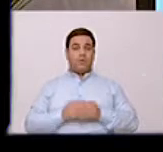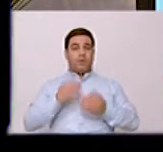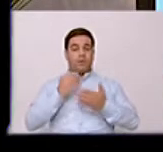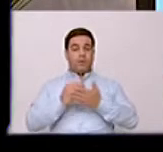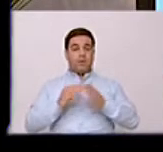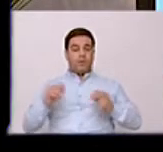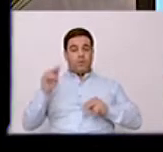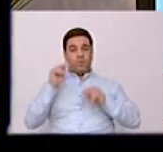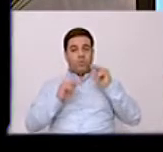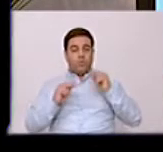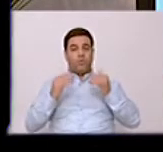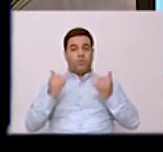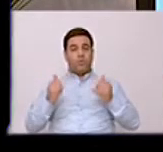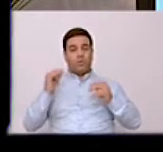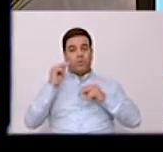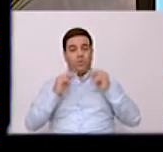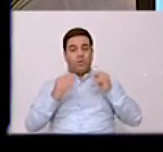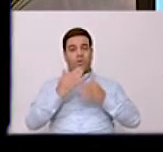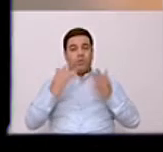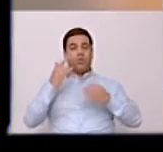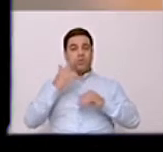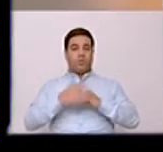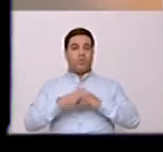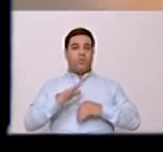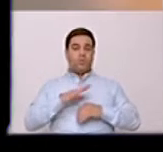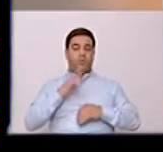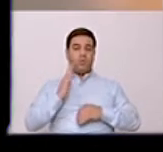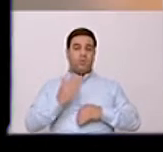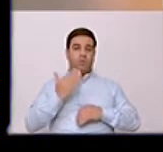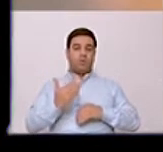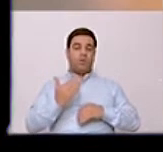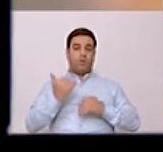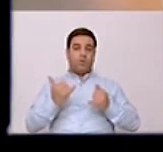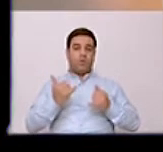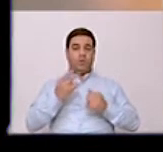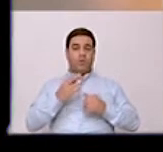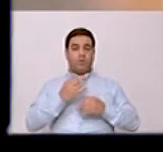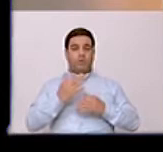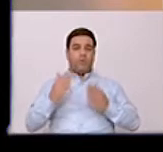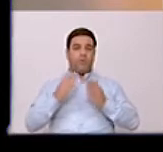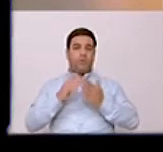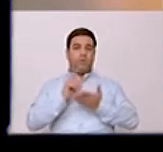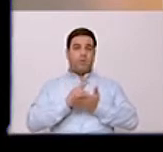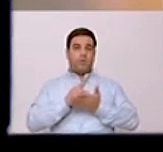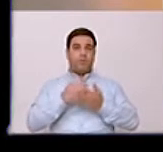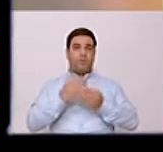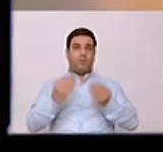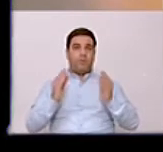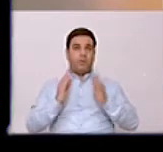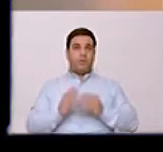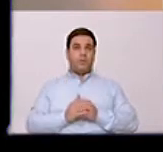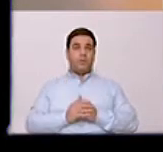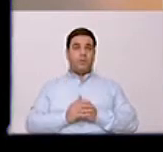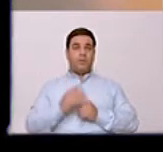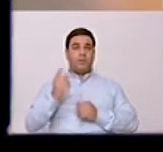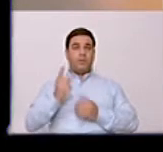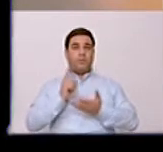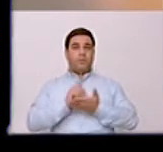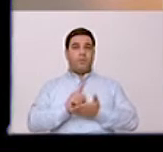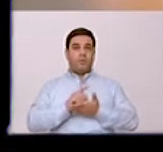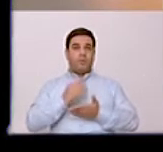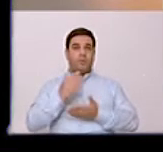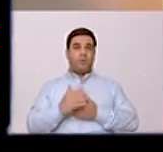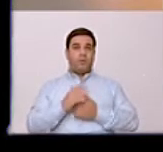Aziz o'quvchilar, bugungi darsimiz sizga tushunarli bo'lgan bo'lsa, keling mustaqil bajarish uchun topshiriqlar berib o'taman. Birinchi